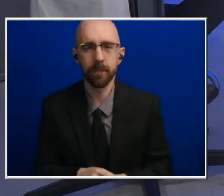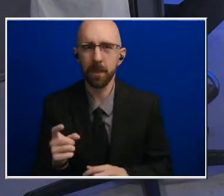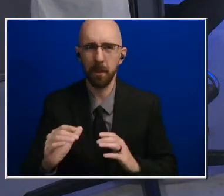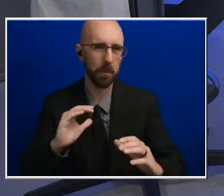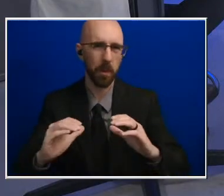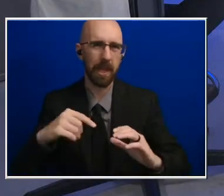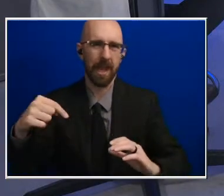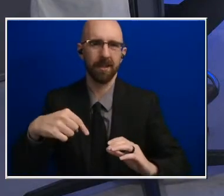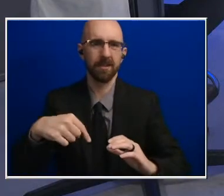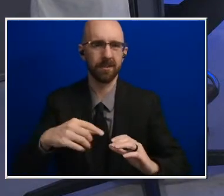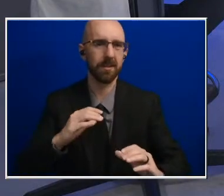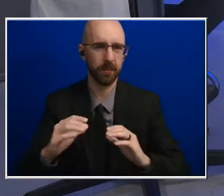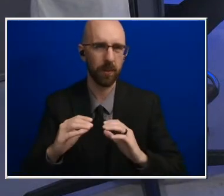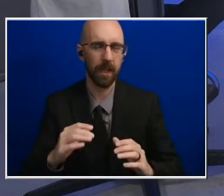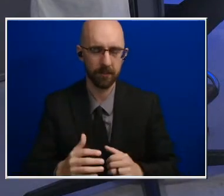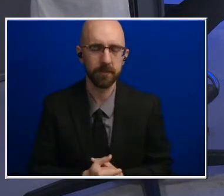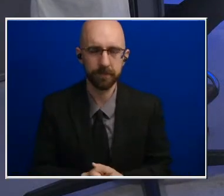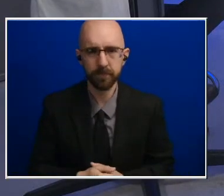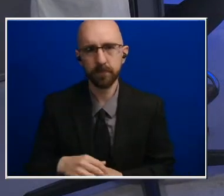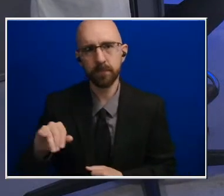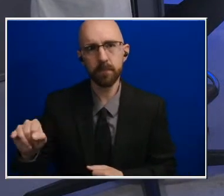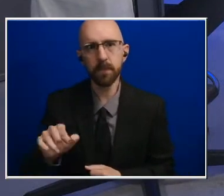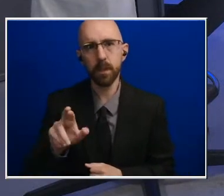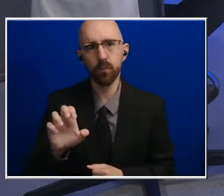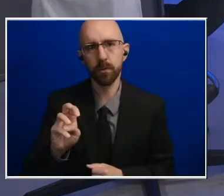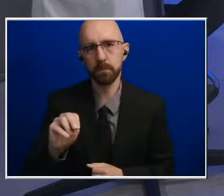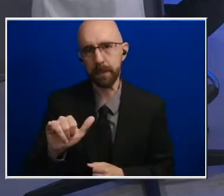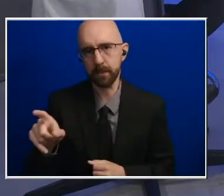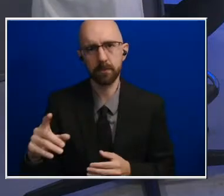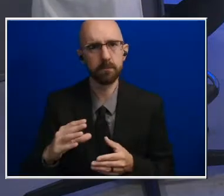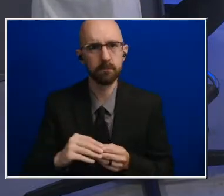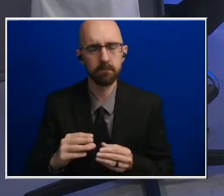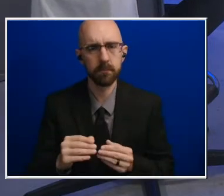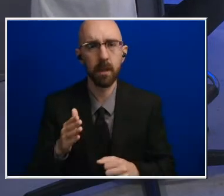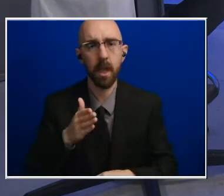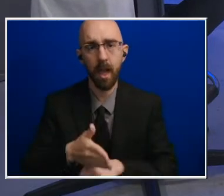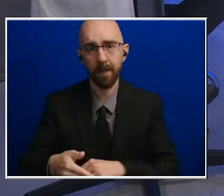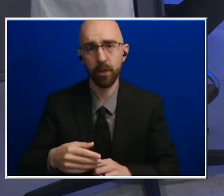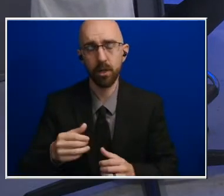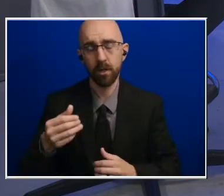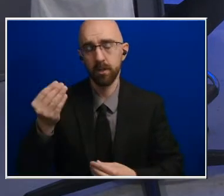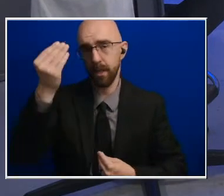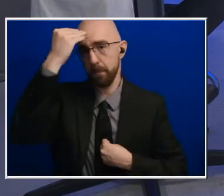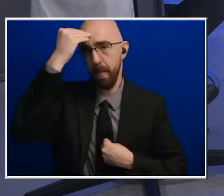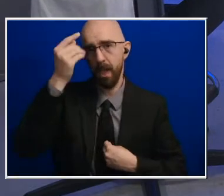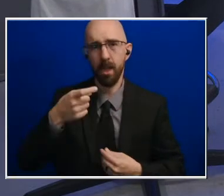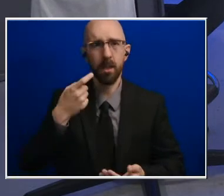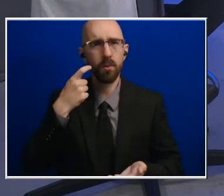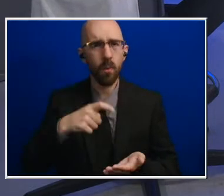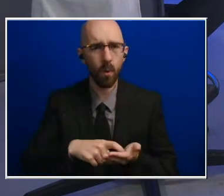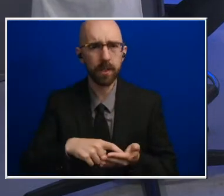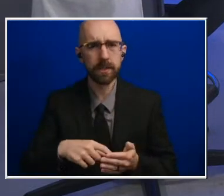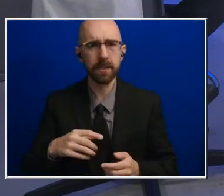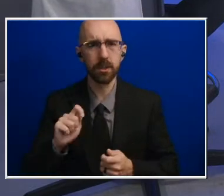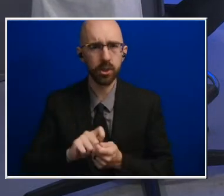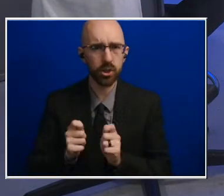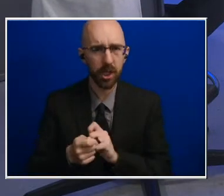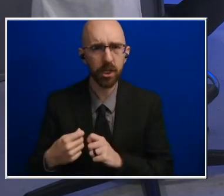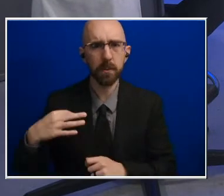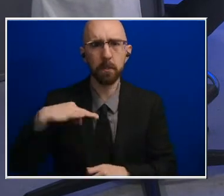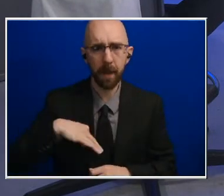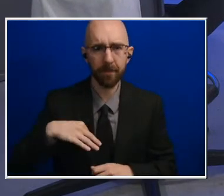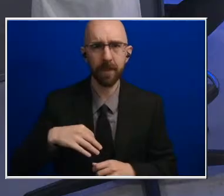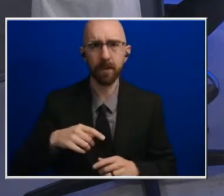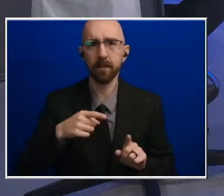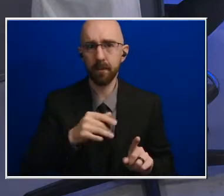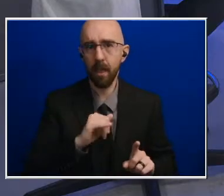Yes. Jeremy says, after the implant, have you noticed any changes or benefits beyond having less seizures, like positively